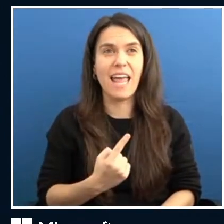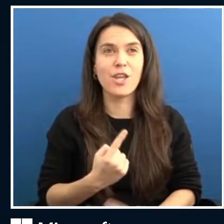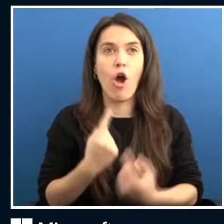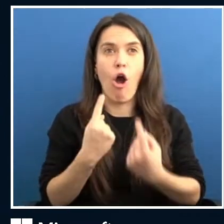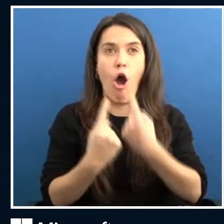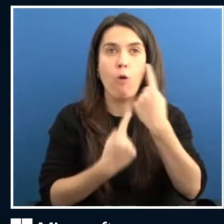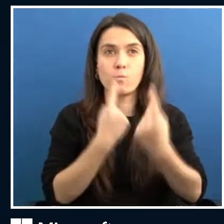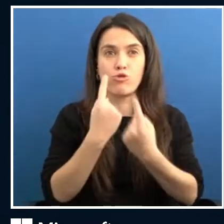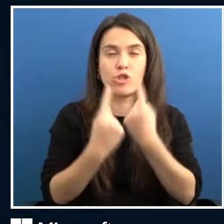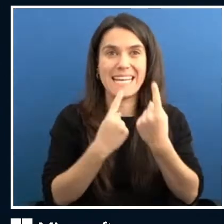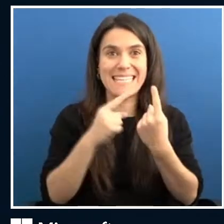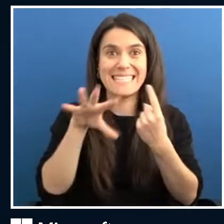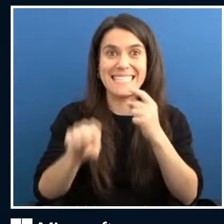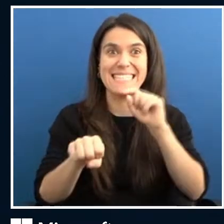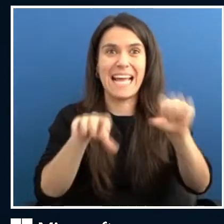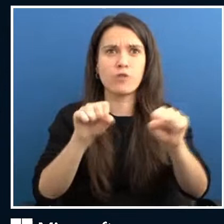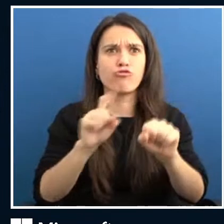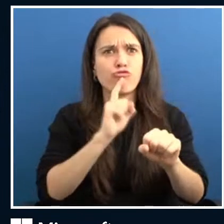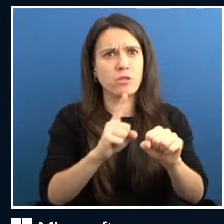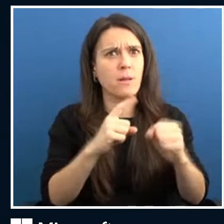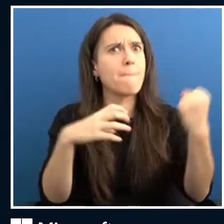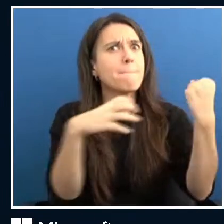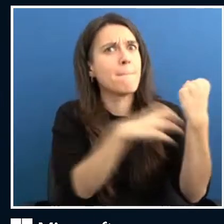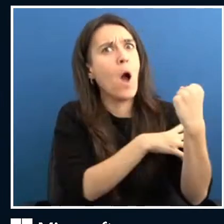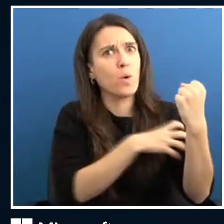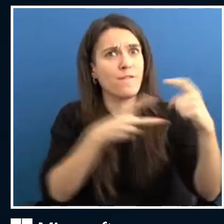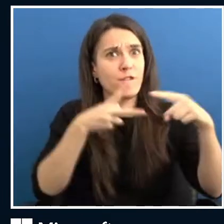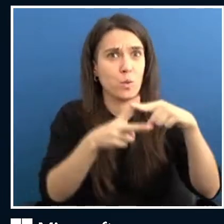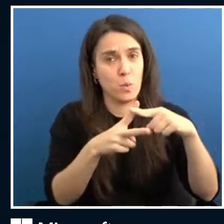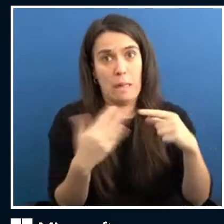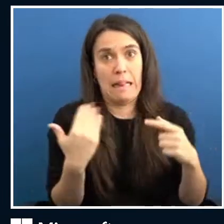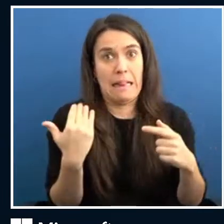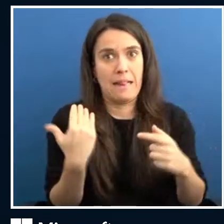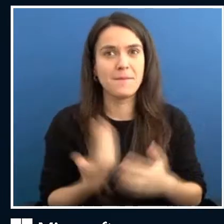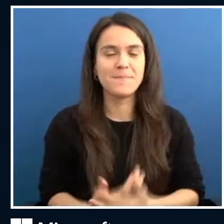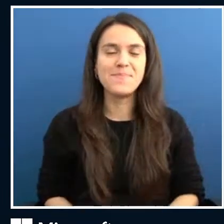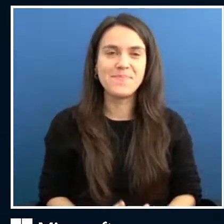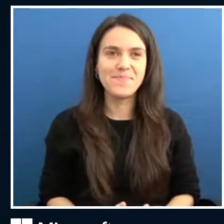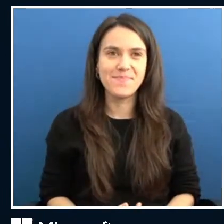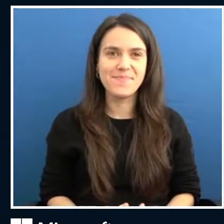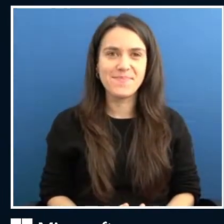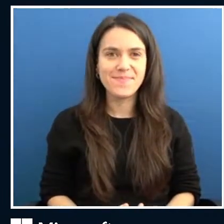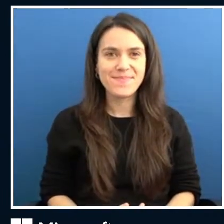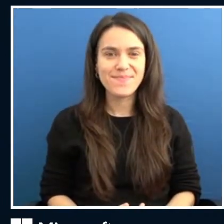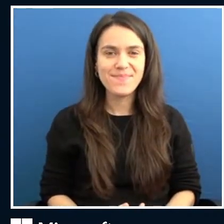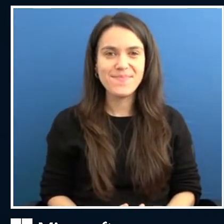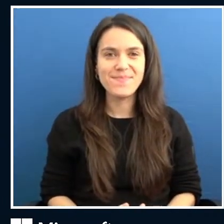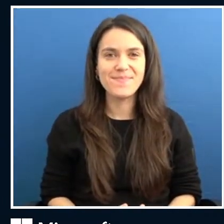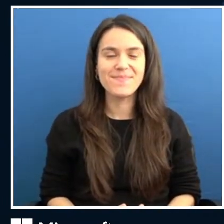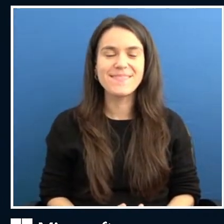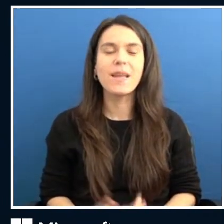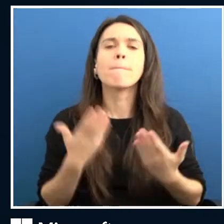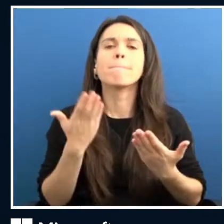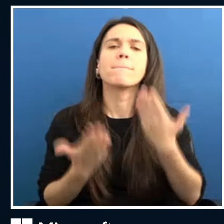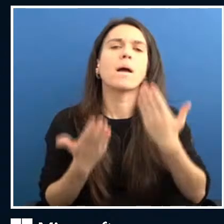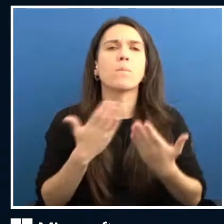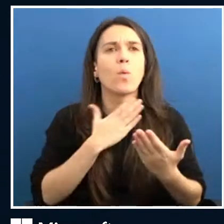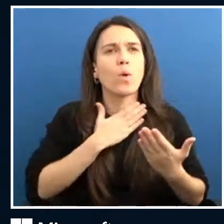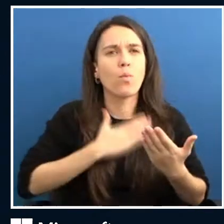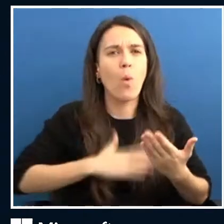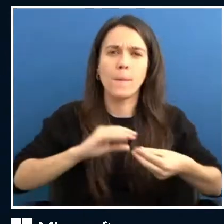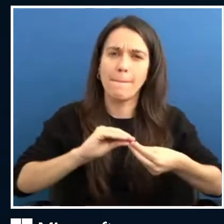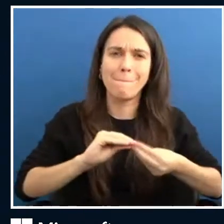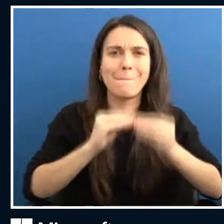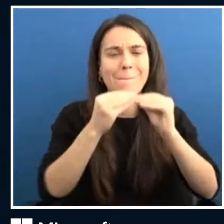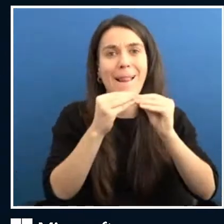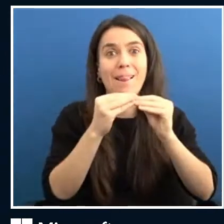become a very powerful tool lately. So if we want to build an object detection model, there